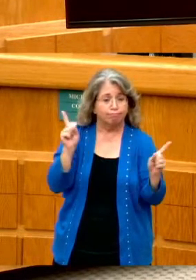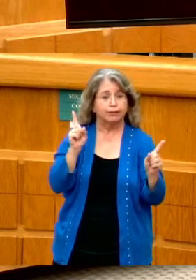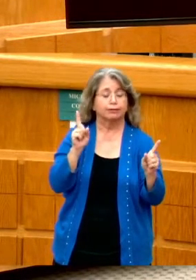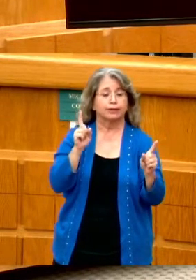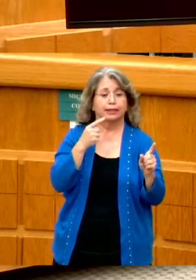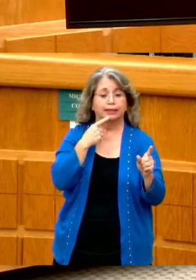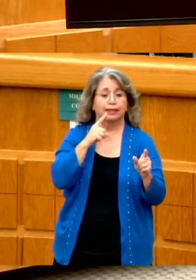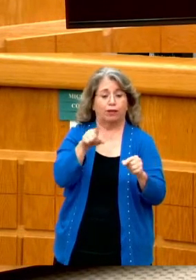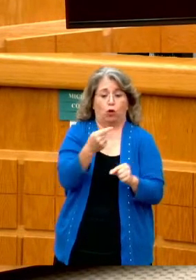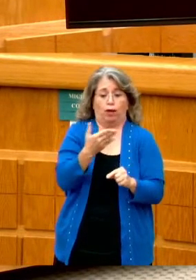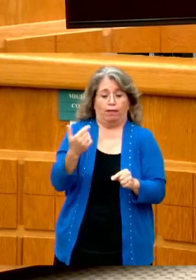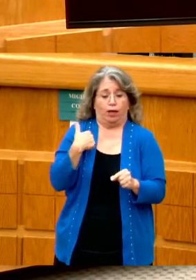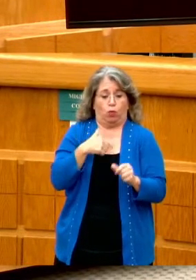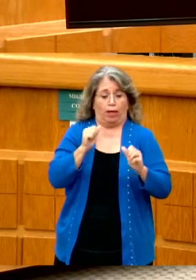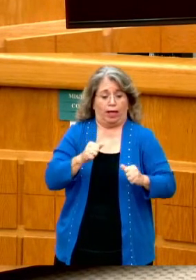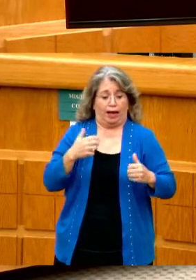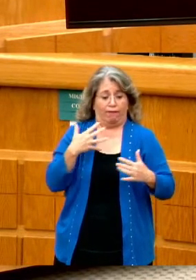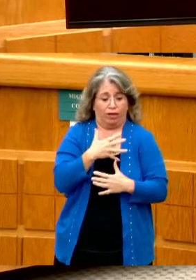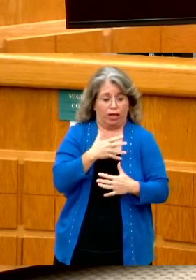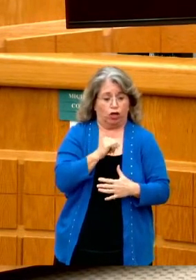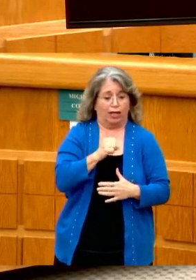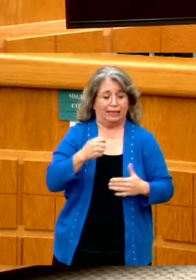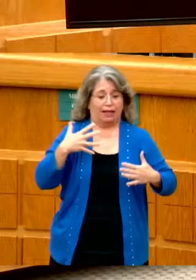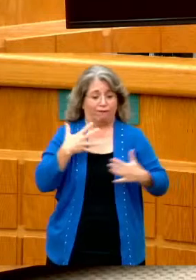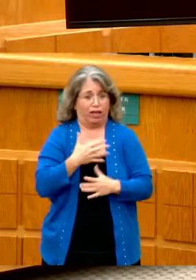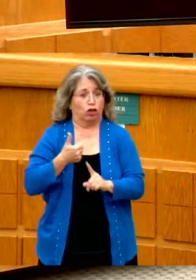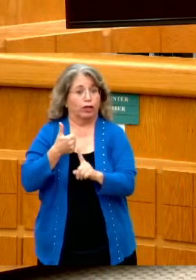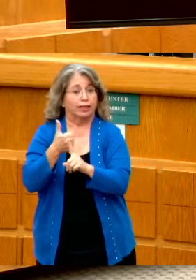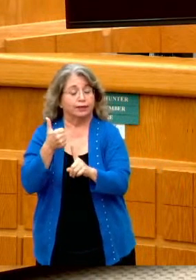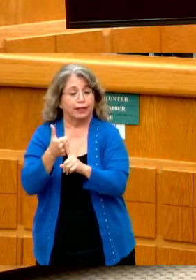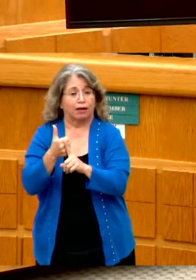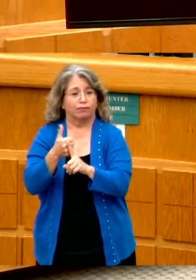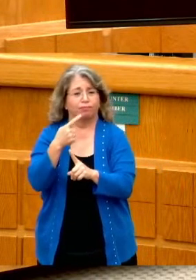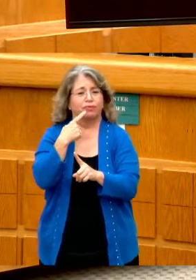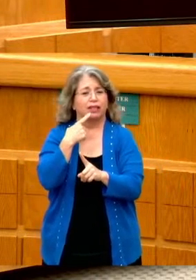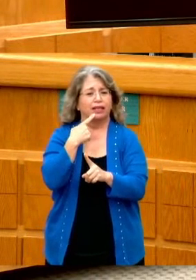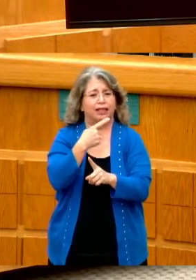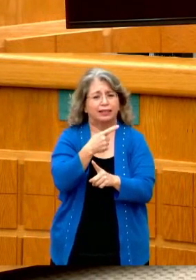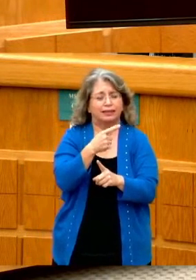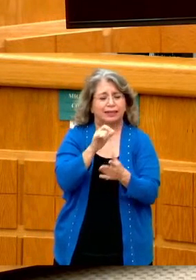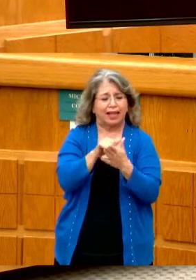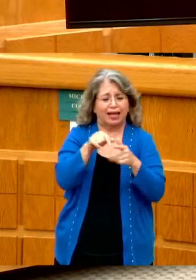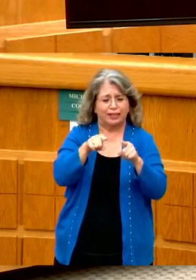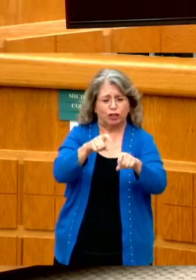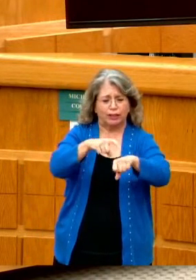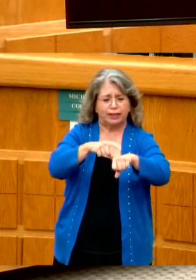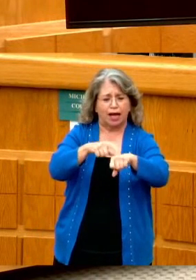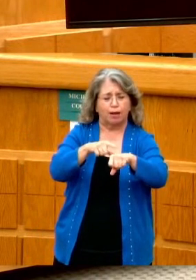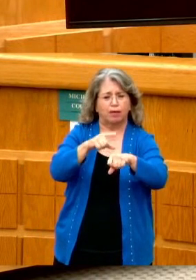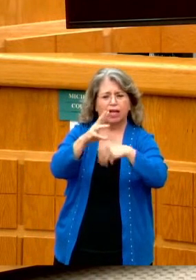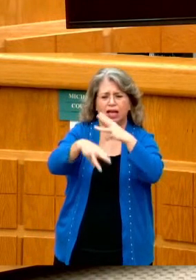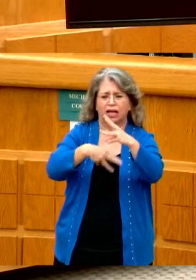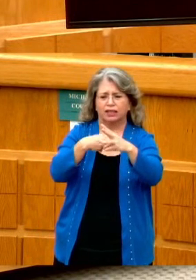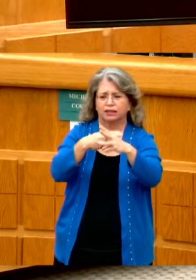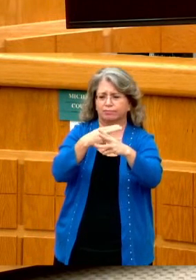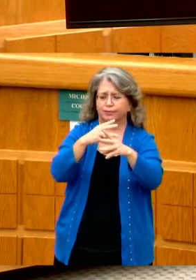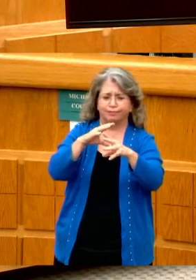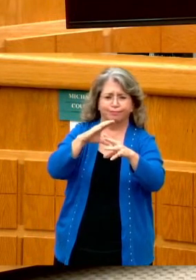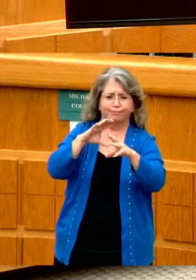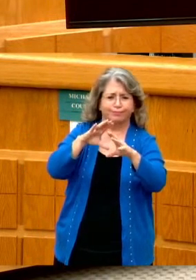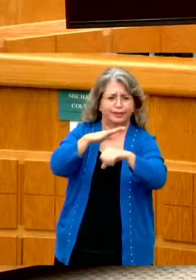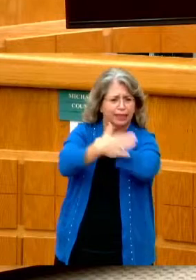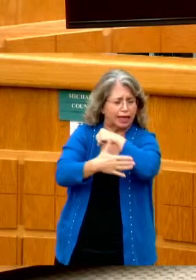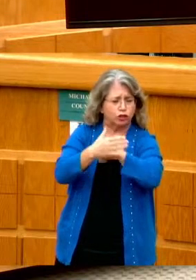Now, he said this to us as a country that was going through the deepest part of the Great Depression, which, like the coronavirus